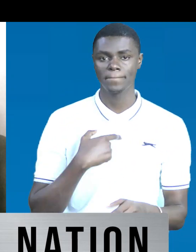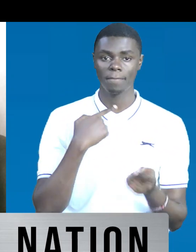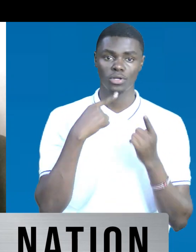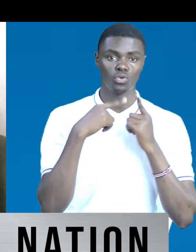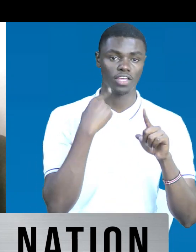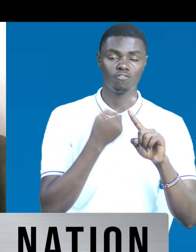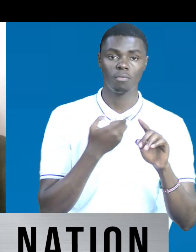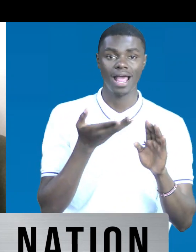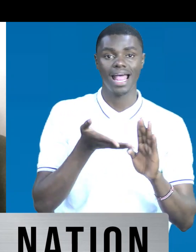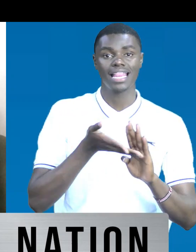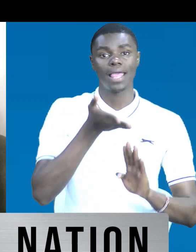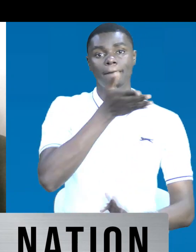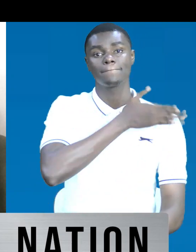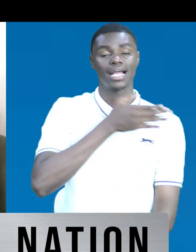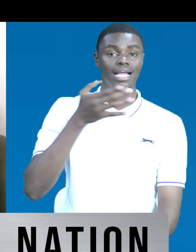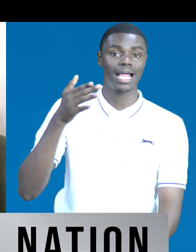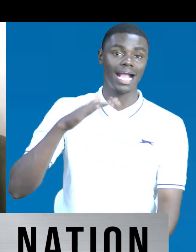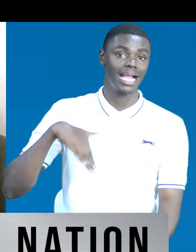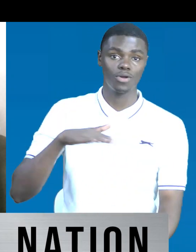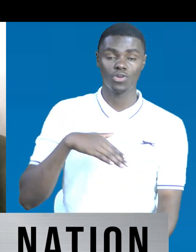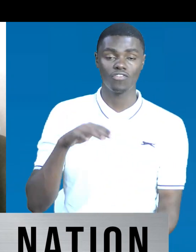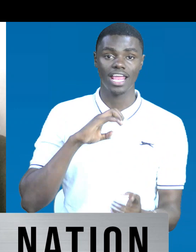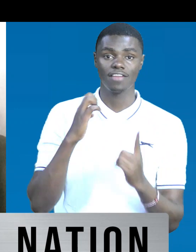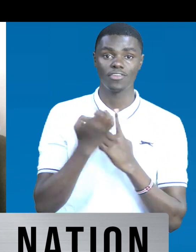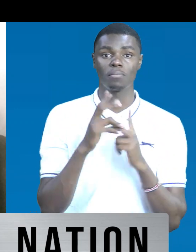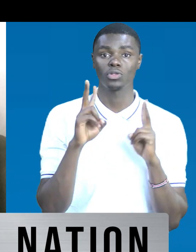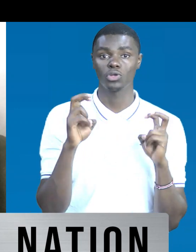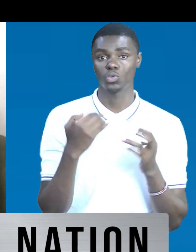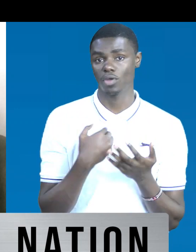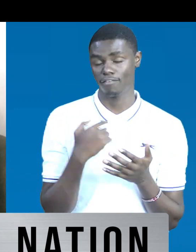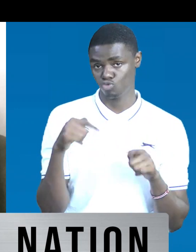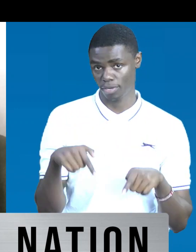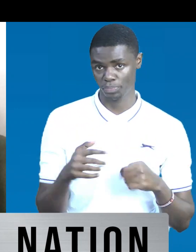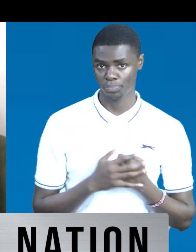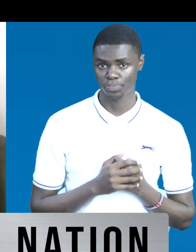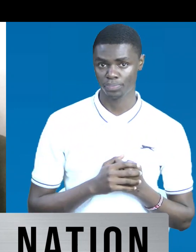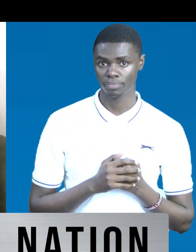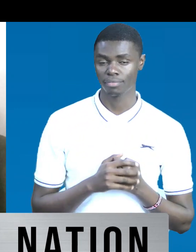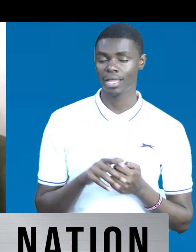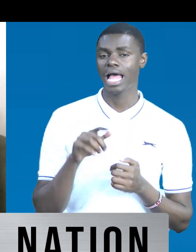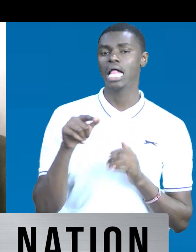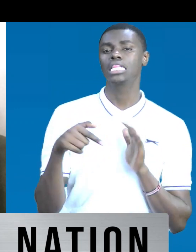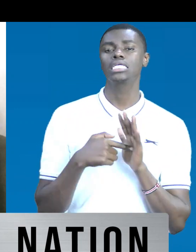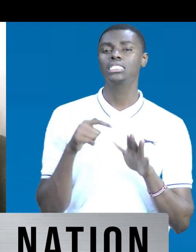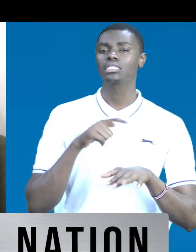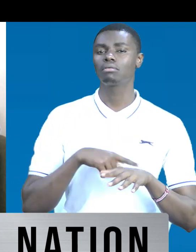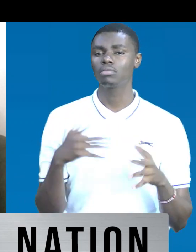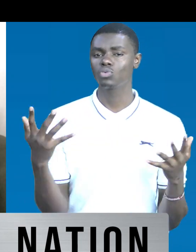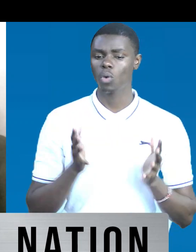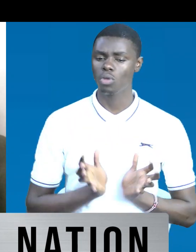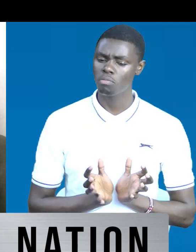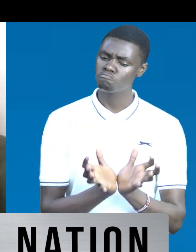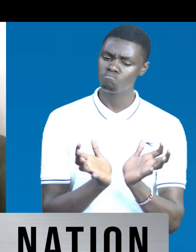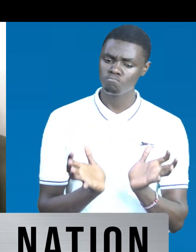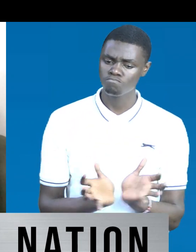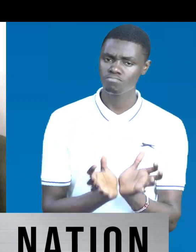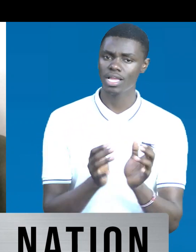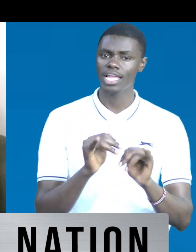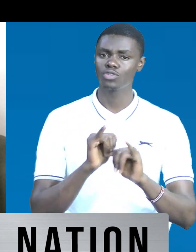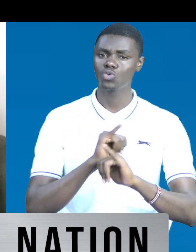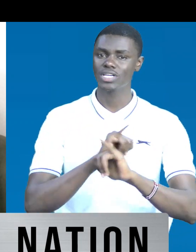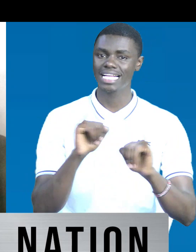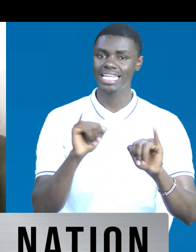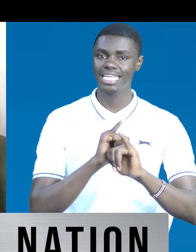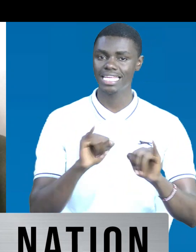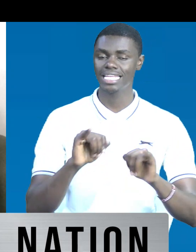from the background of environmental issues that we're talking about today. Right. And this era is where we're pushing so much into clean